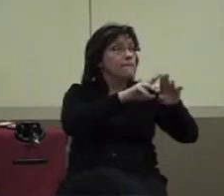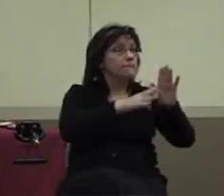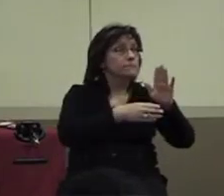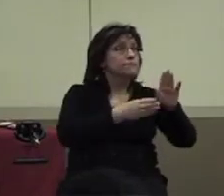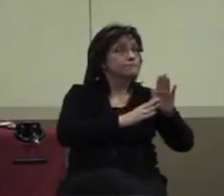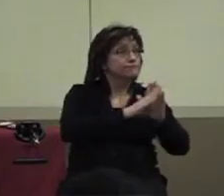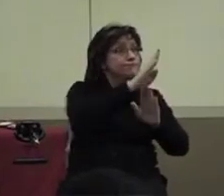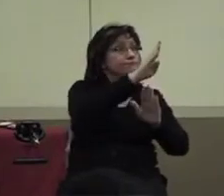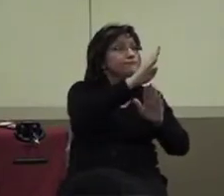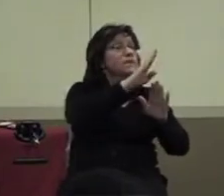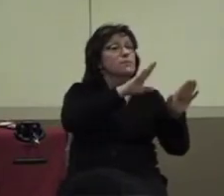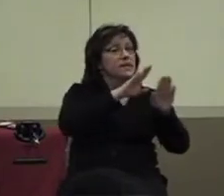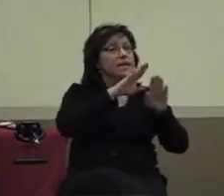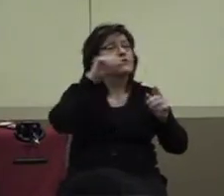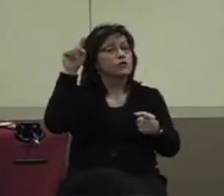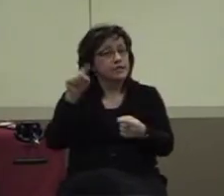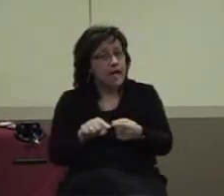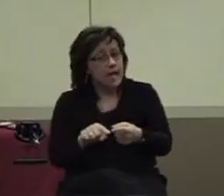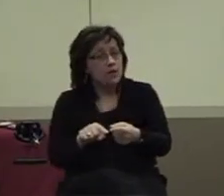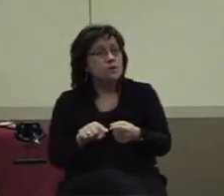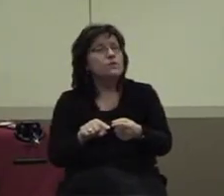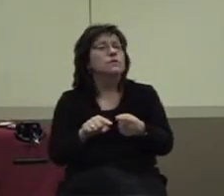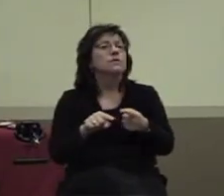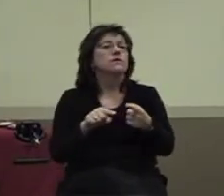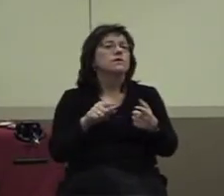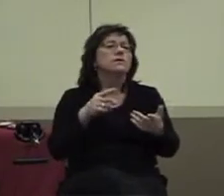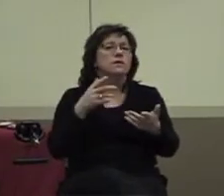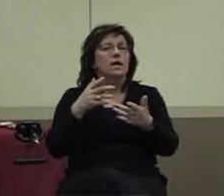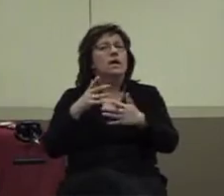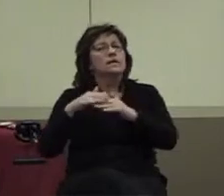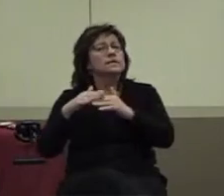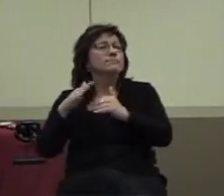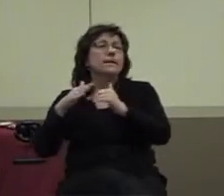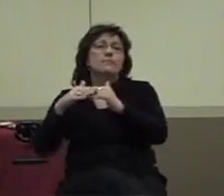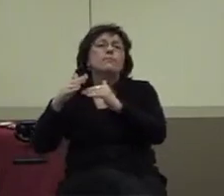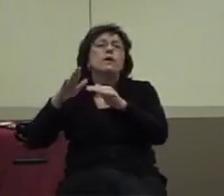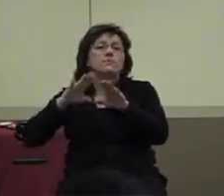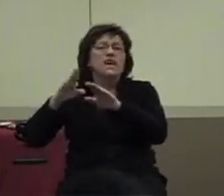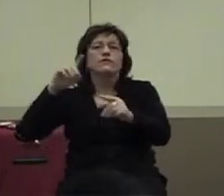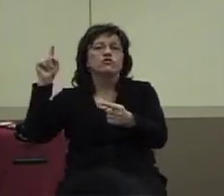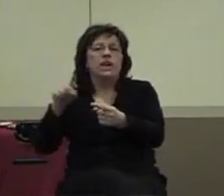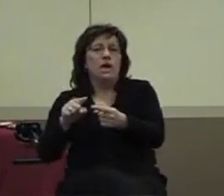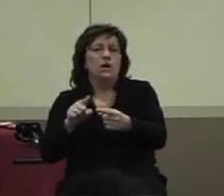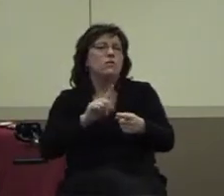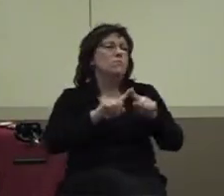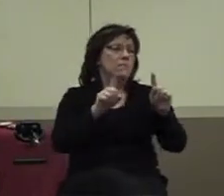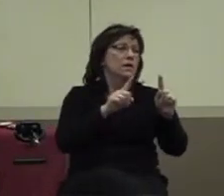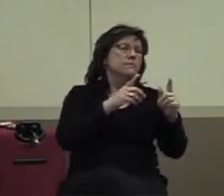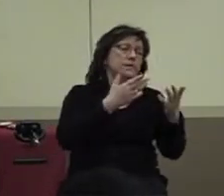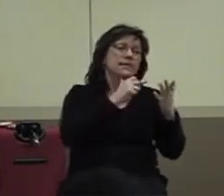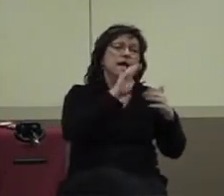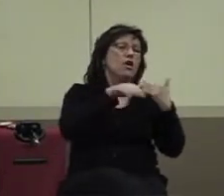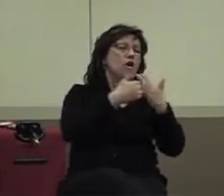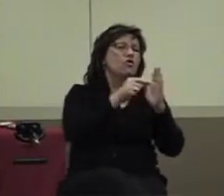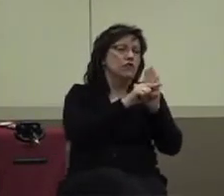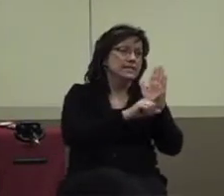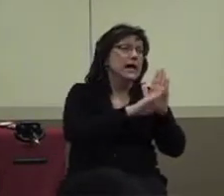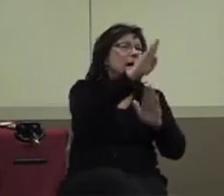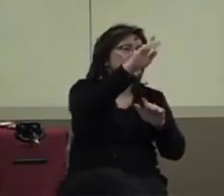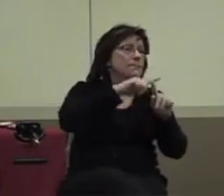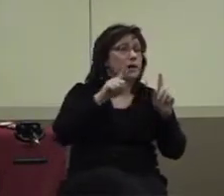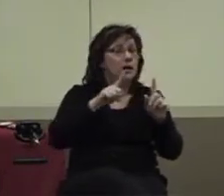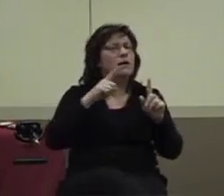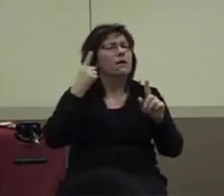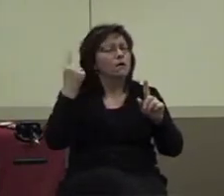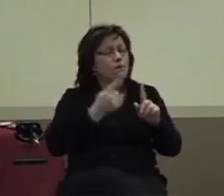Not always have the grades come up yet, but we have had positive change for every single kid that we have done this with.